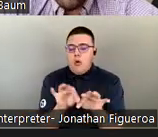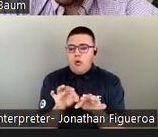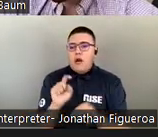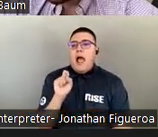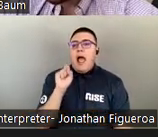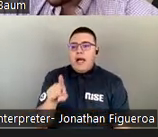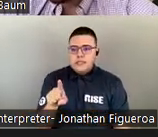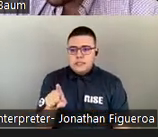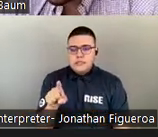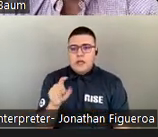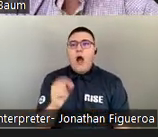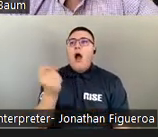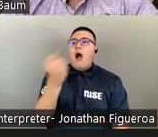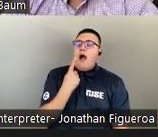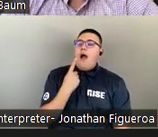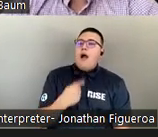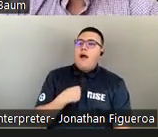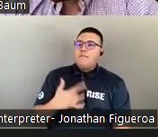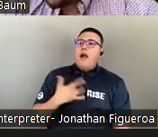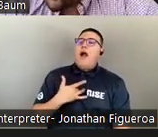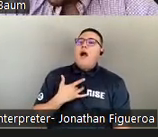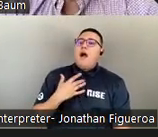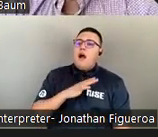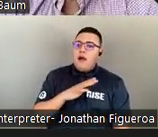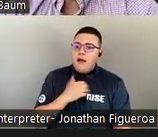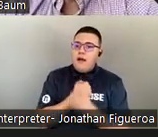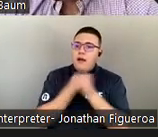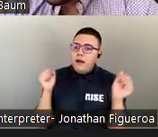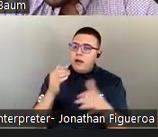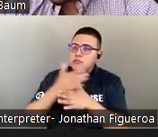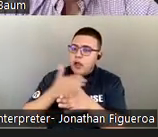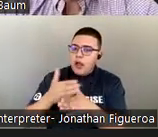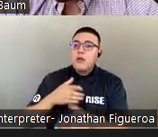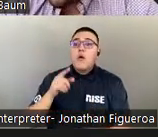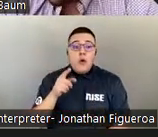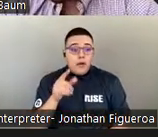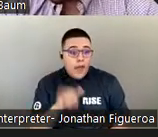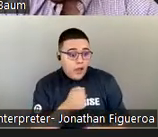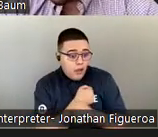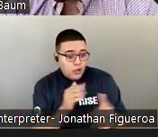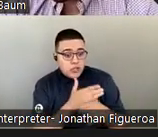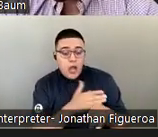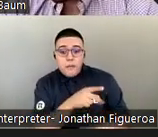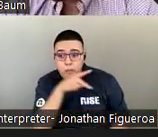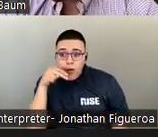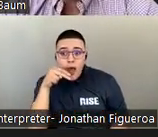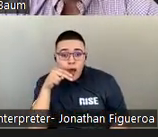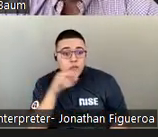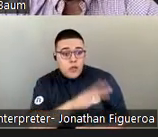Ask. Start that conversation. Use their pronouns, use their name that they want to go by, and